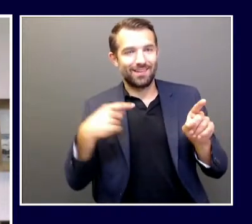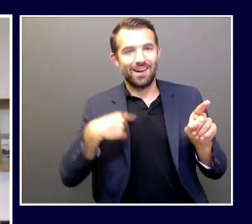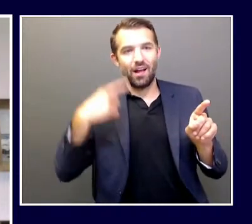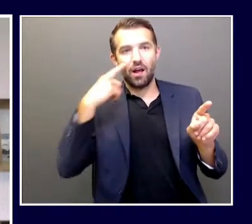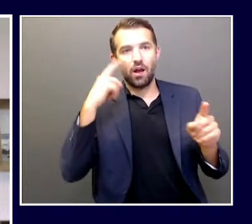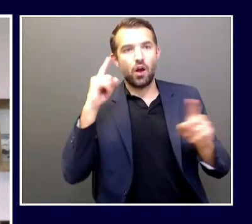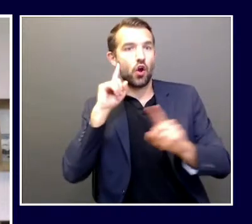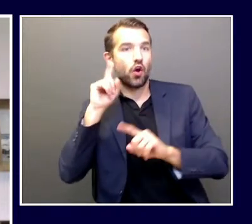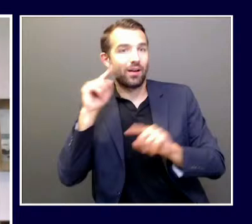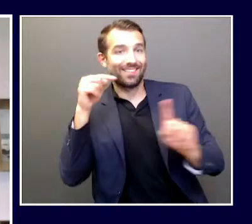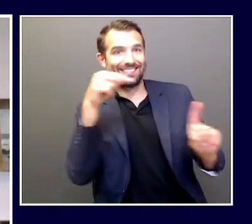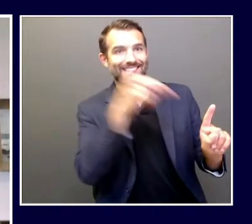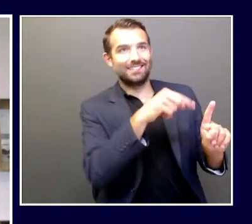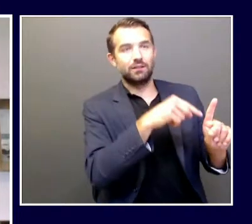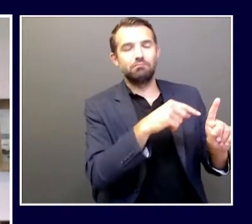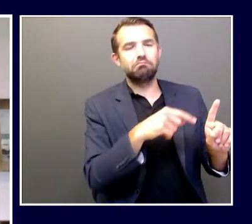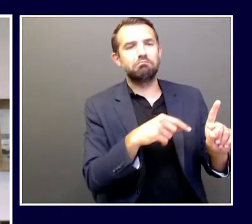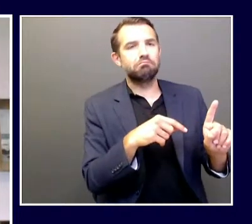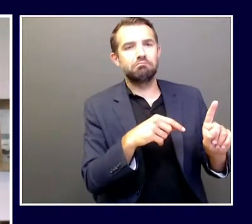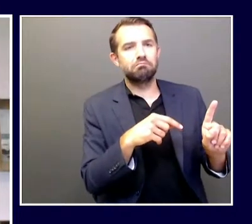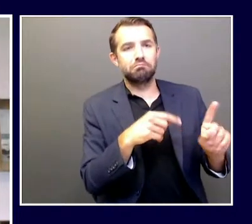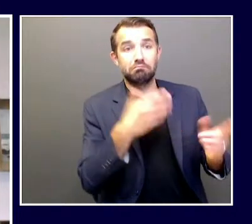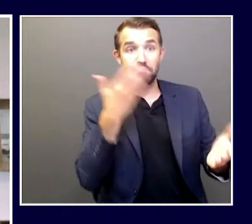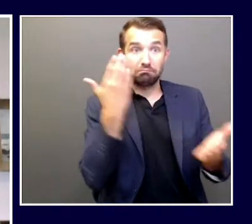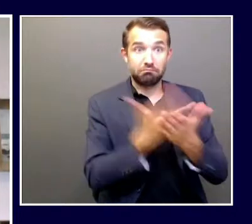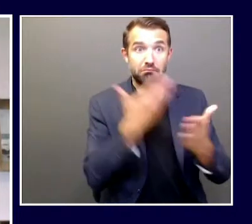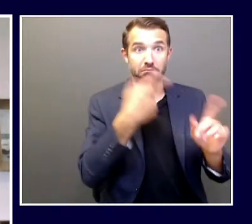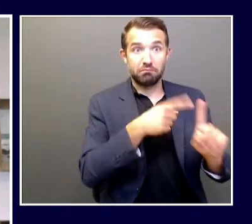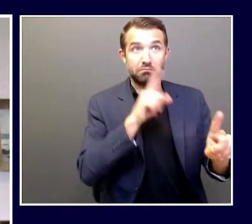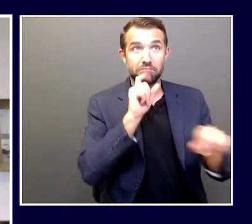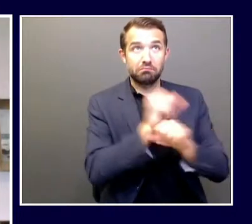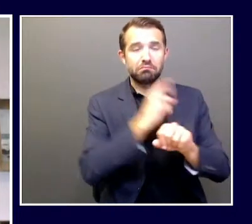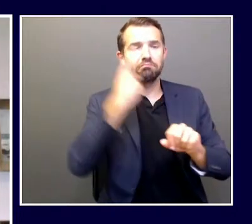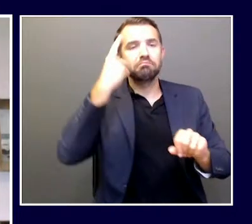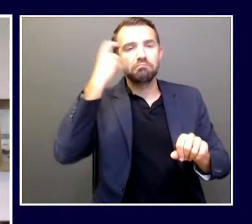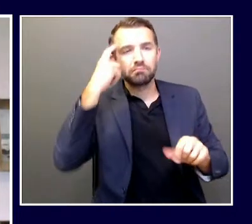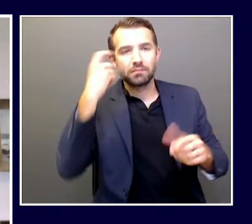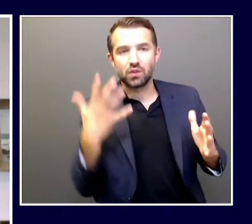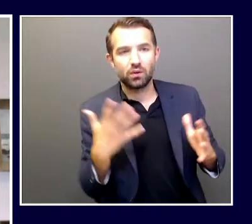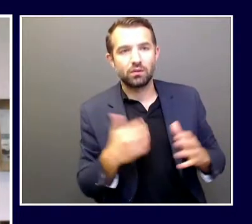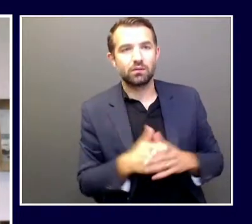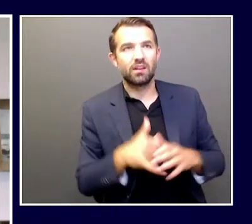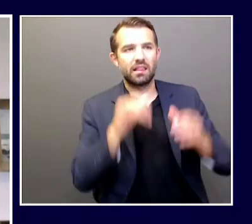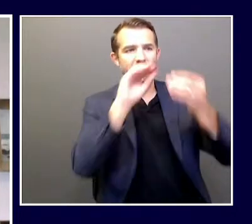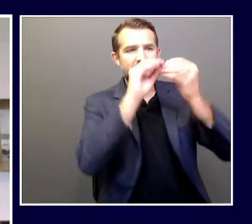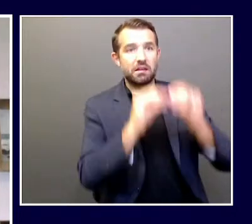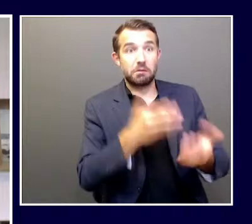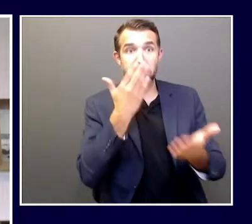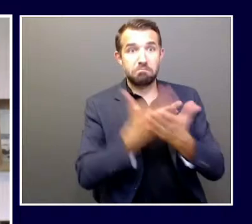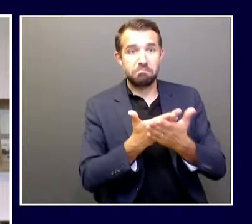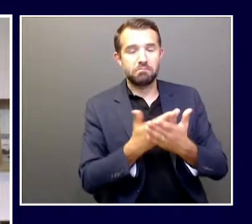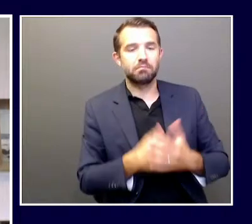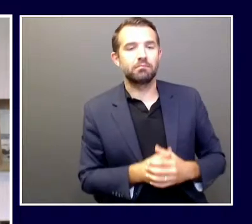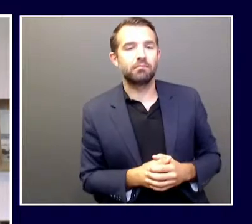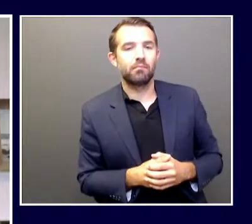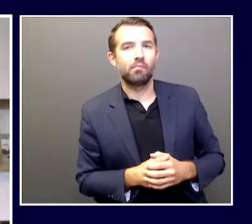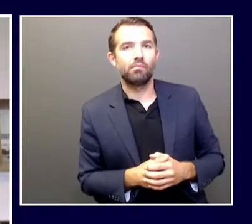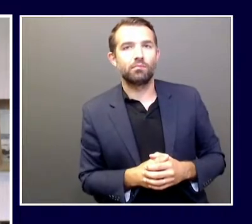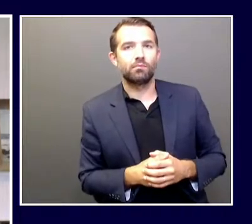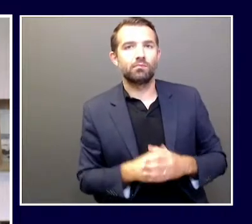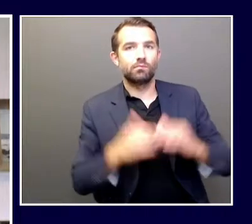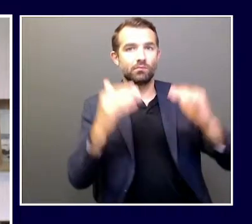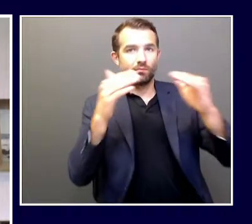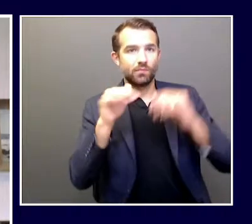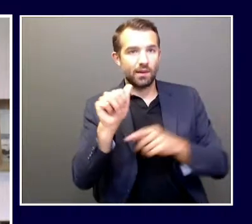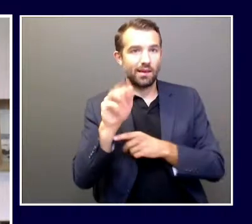really know until all the data are in. Thank you. Thanks. Let me go to Amy Brown next. Thanks, Dr.